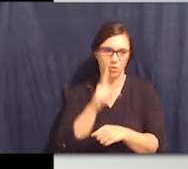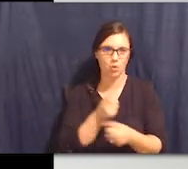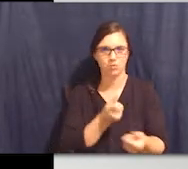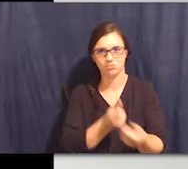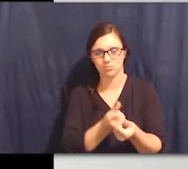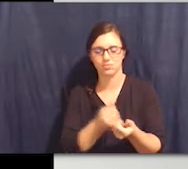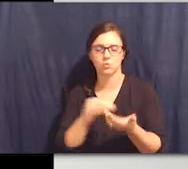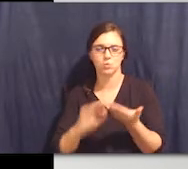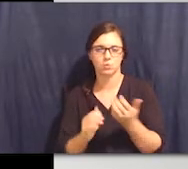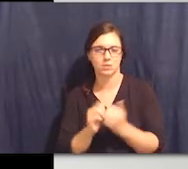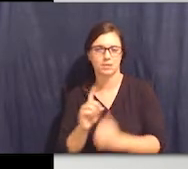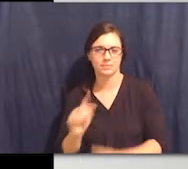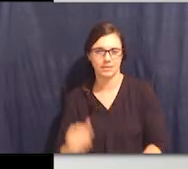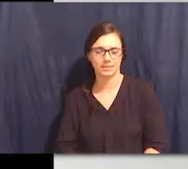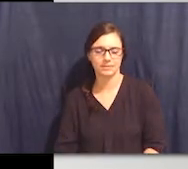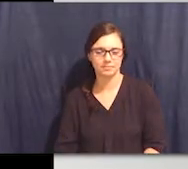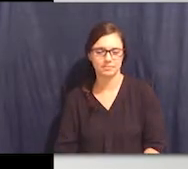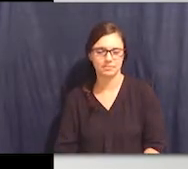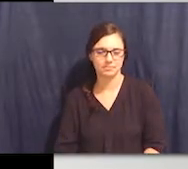with disabilities.